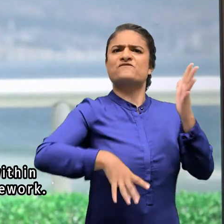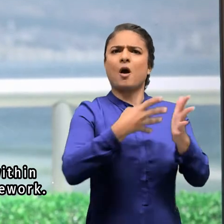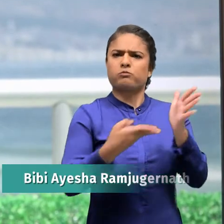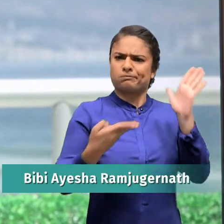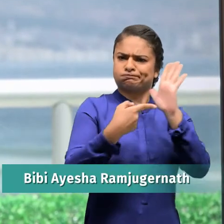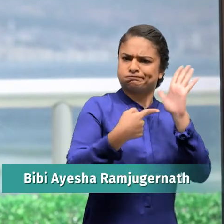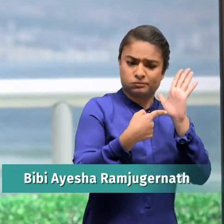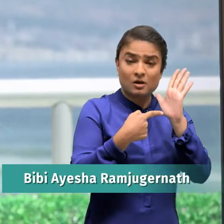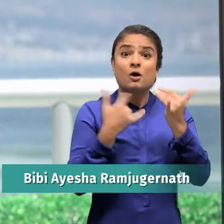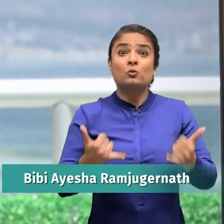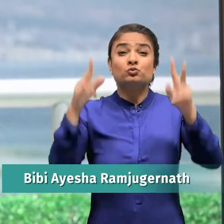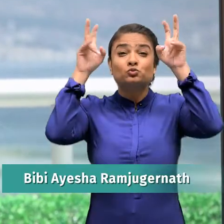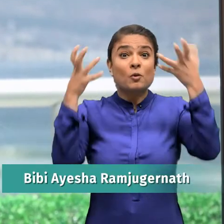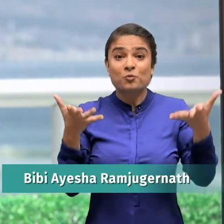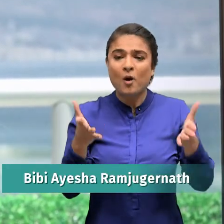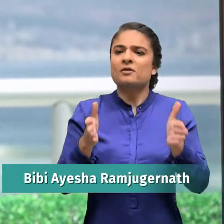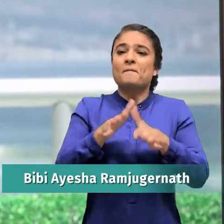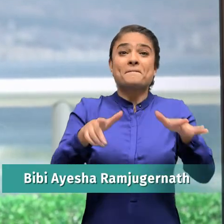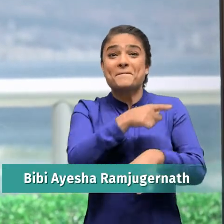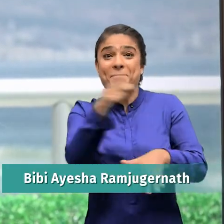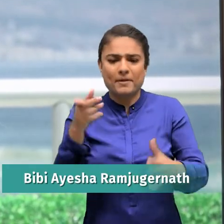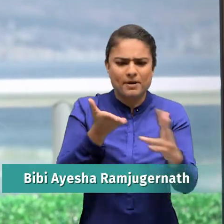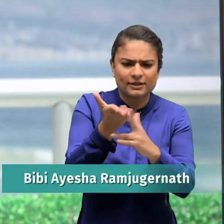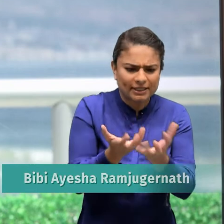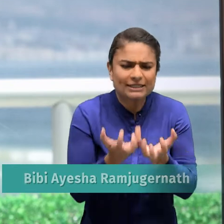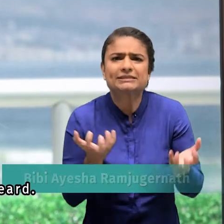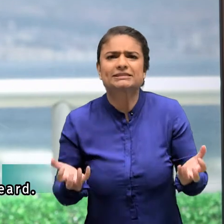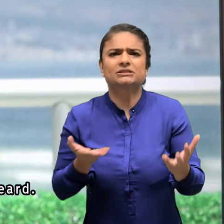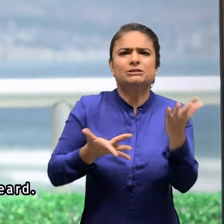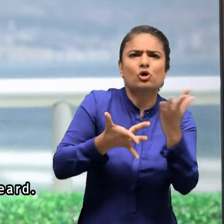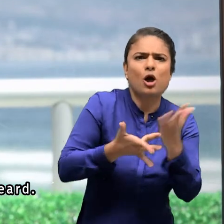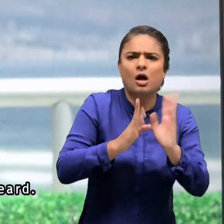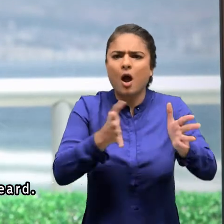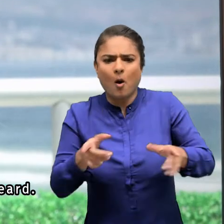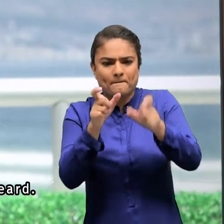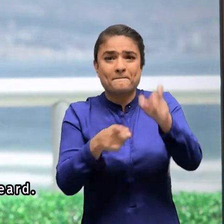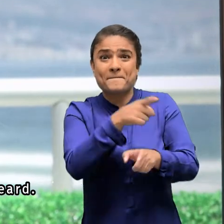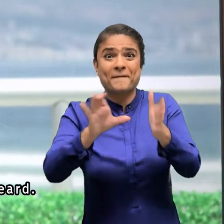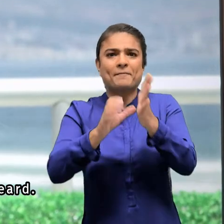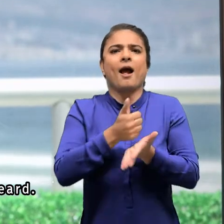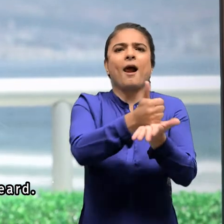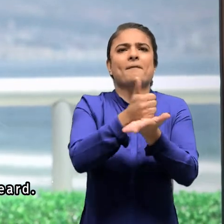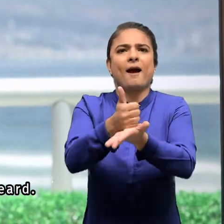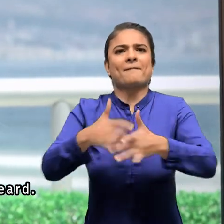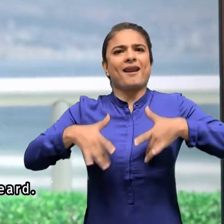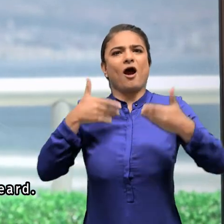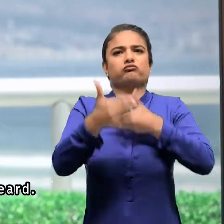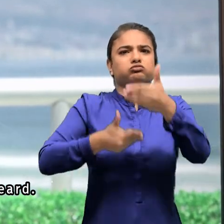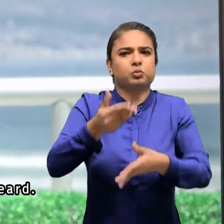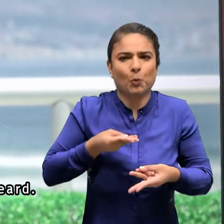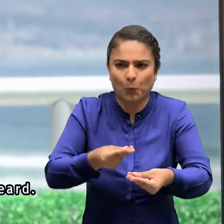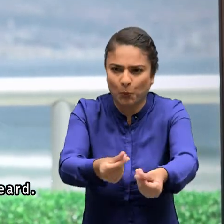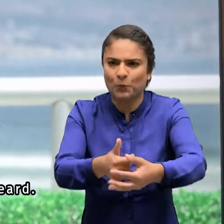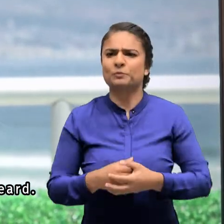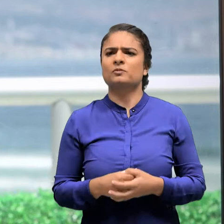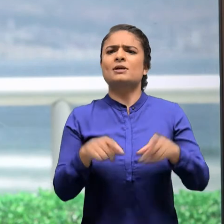framework. Today's topic explores how assistive technology has enabled persons with disabilities to make themselves